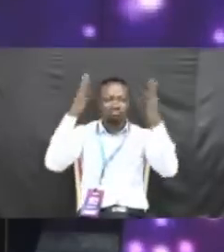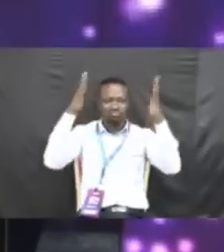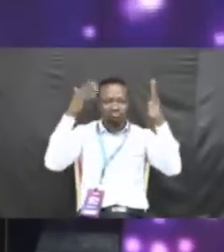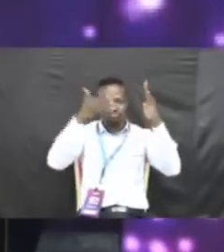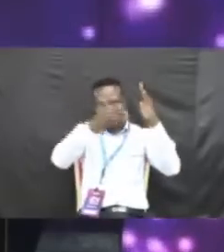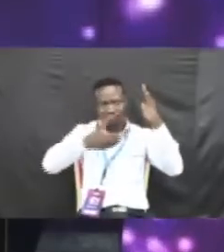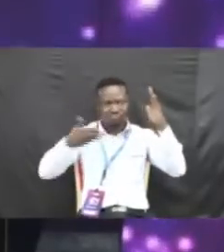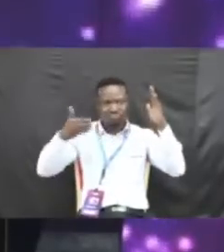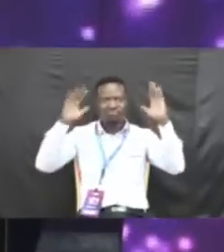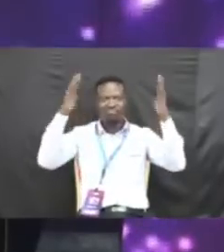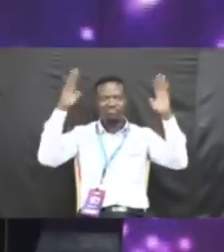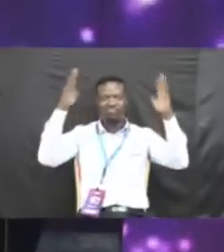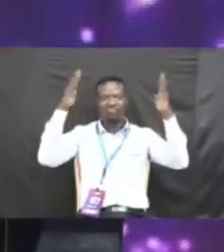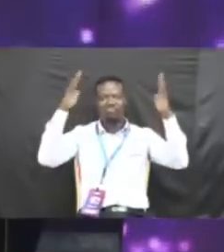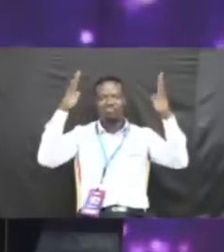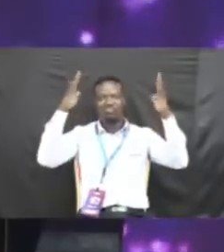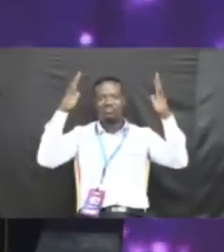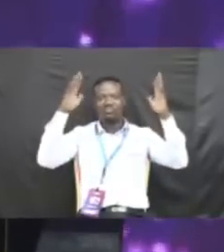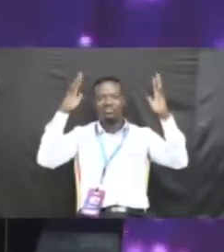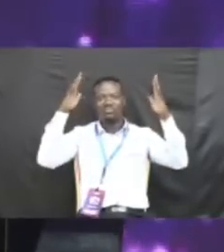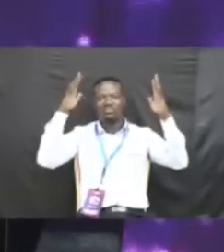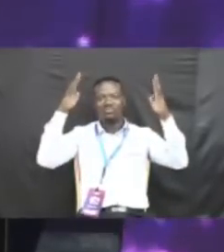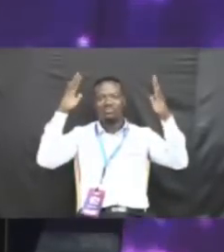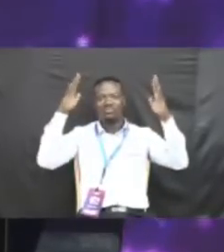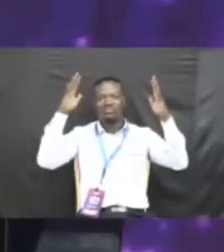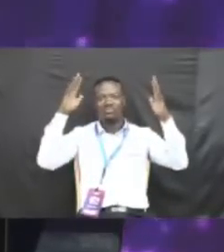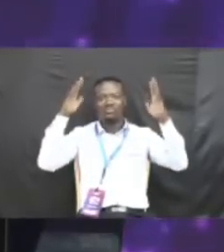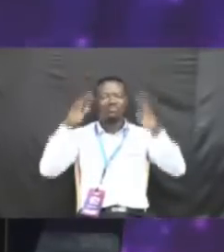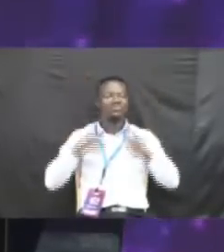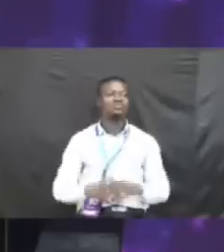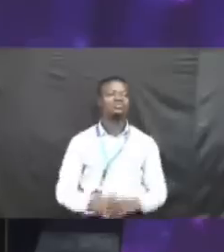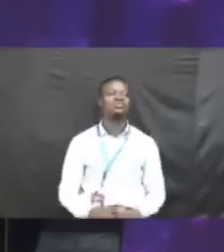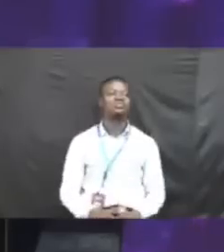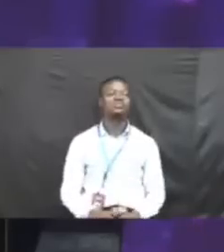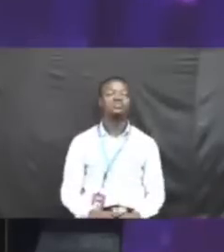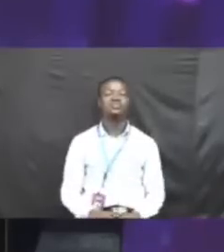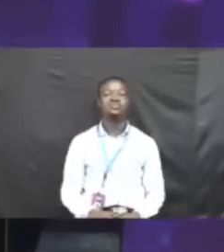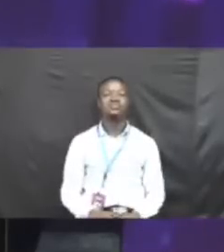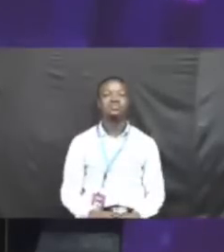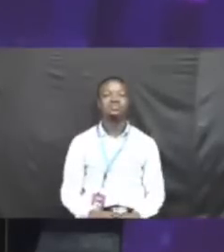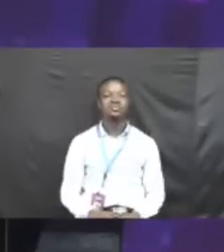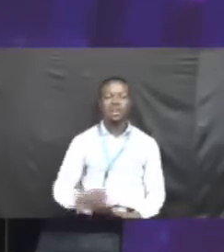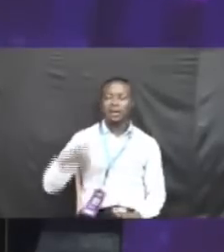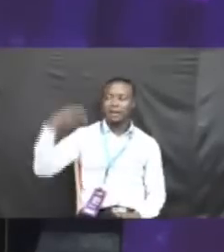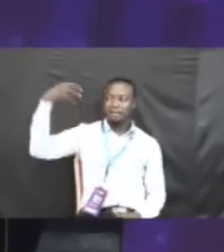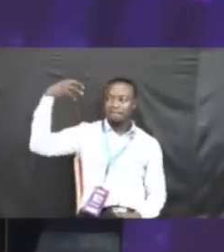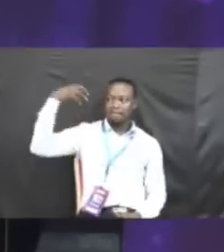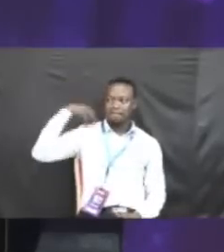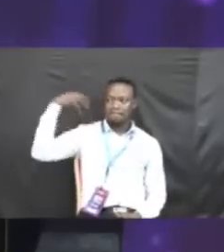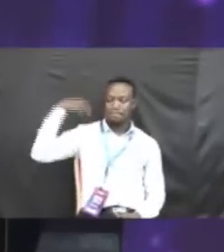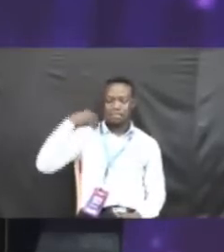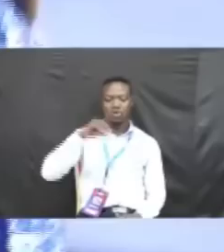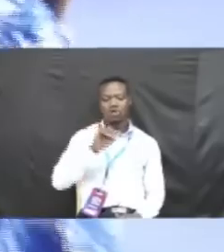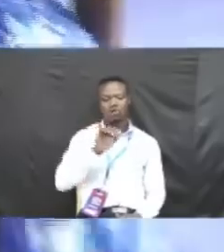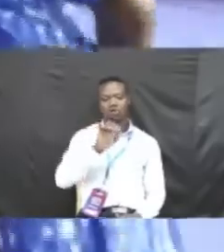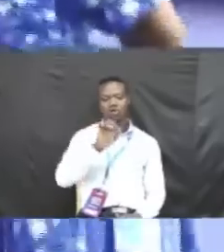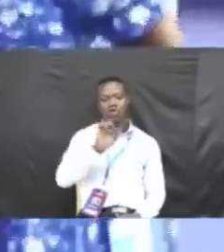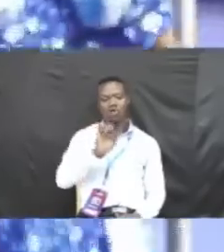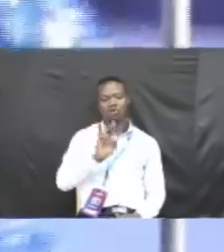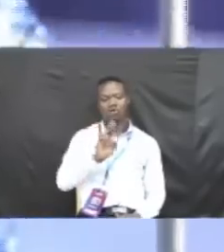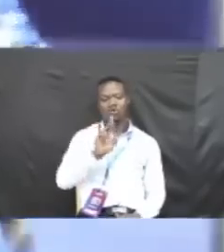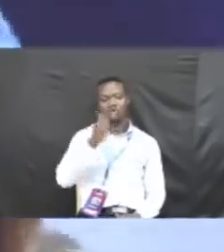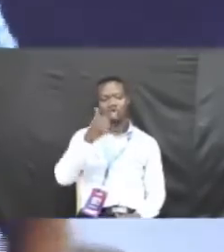So we go around. Chairman will greet you again. Master Eugene in Chroma